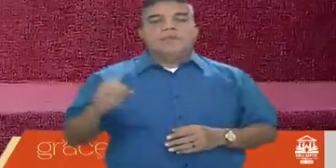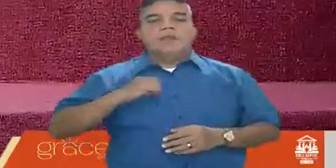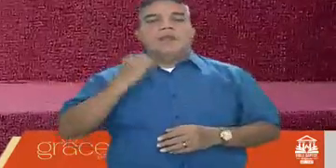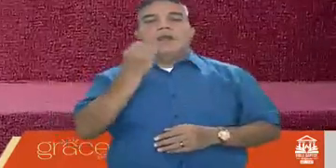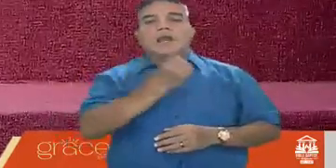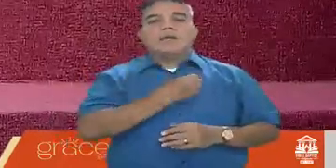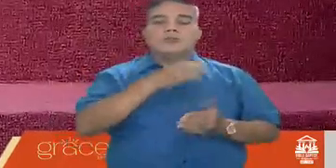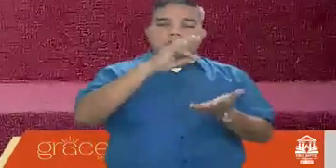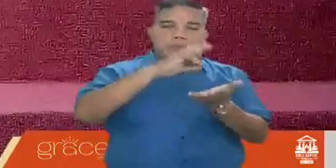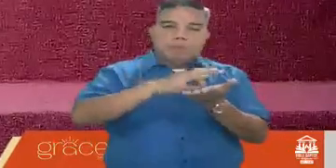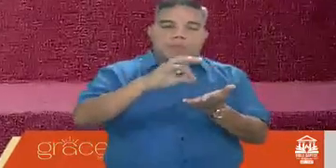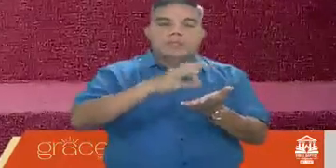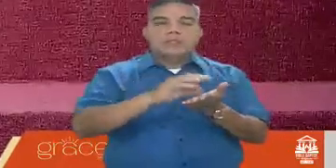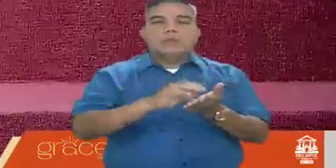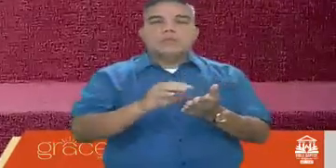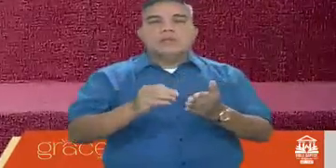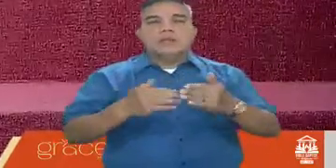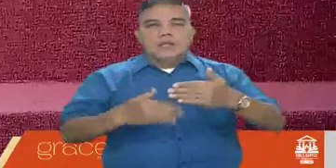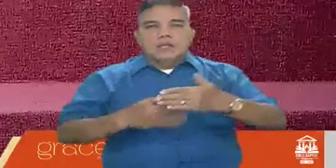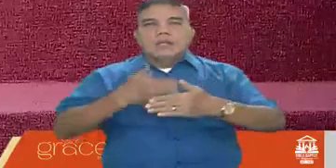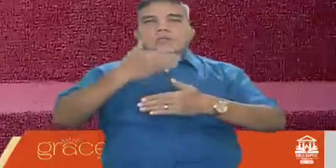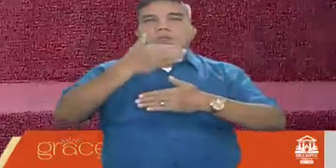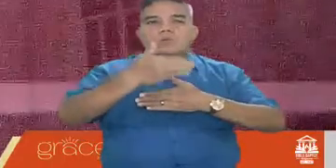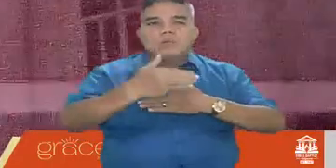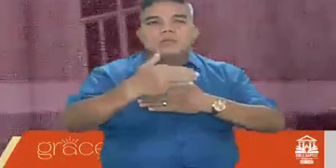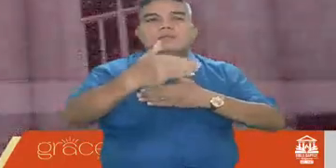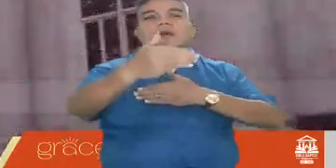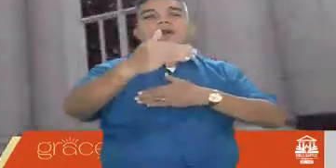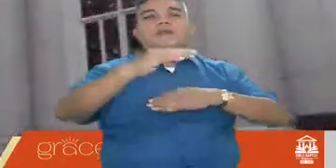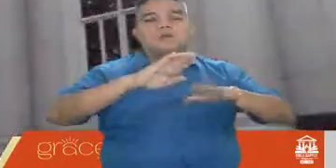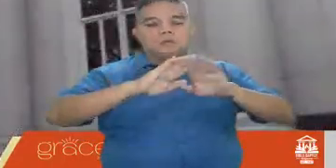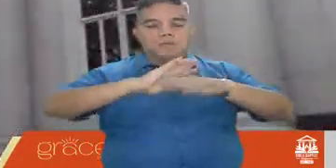Ang atong pagpasaylo, sundan og kalinaw.